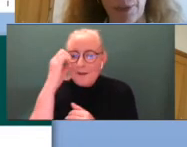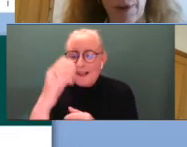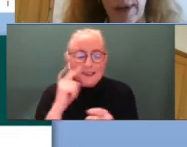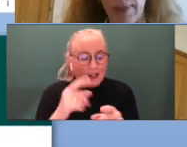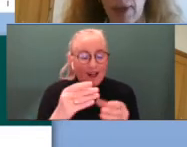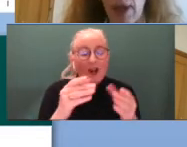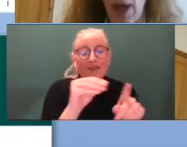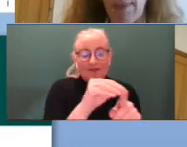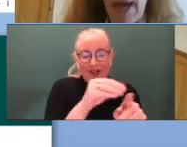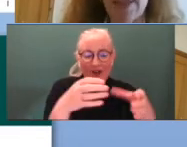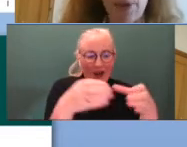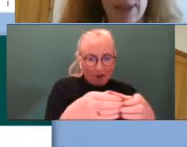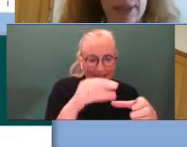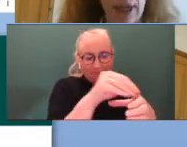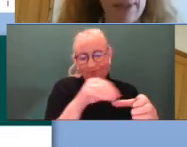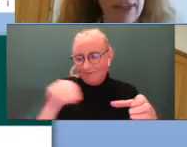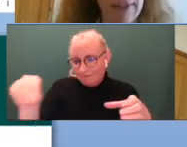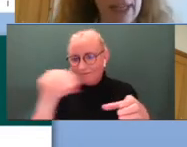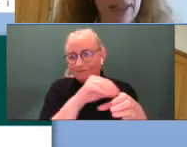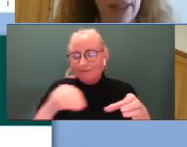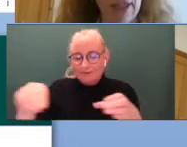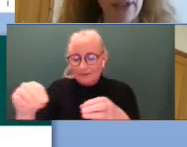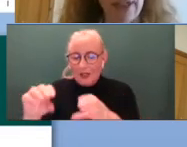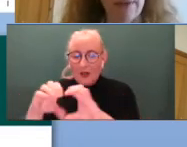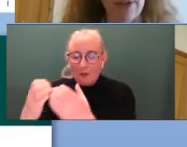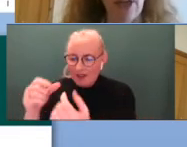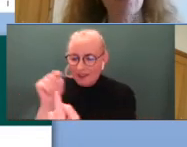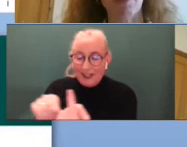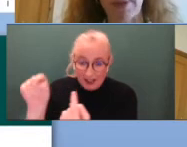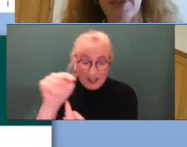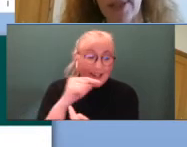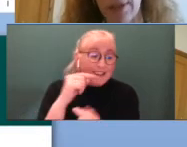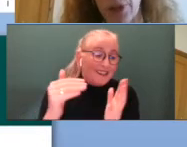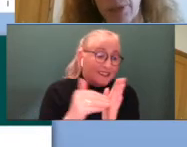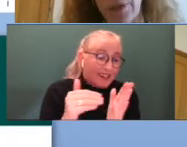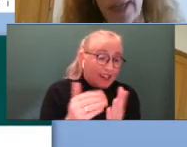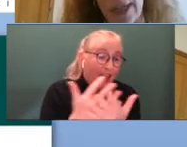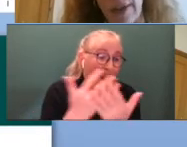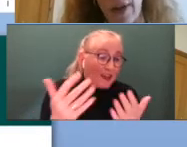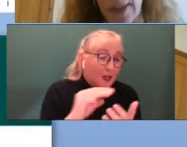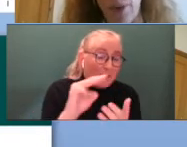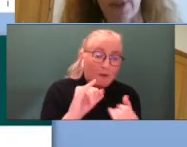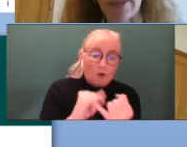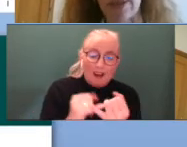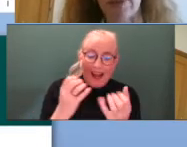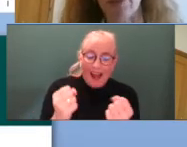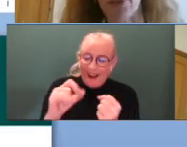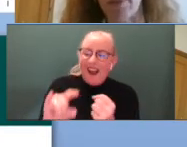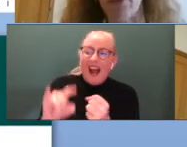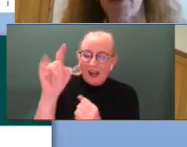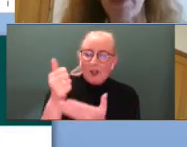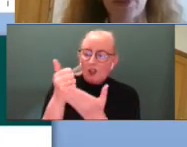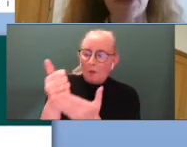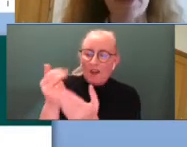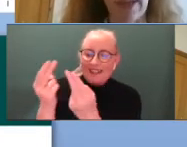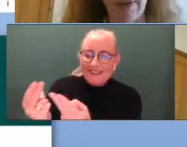decongregation programme. At this point in time, as David said, the cohort of people that are still to move tend to have higher support needs than those that would have